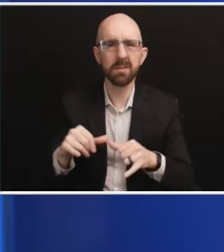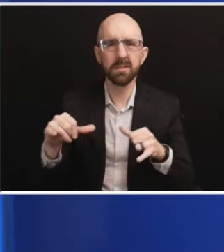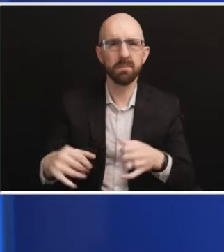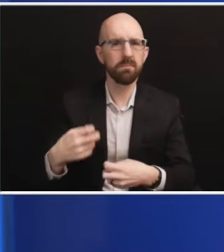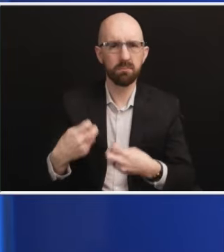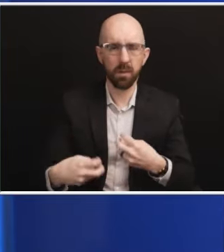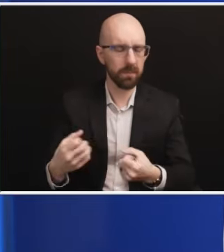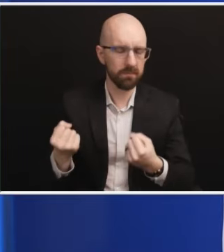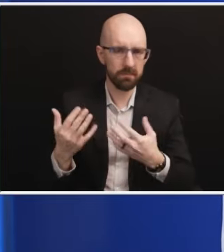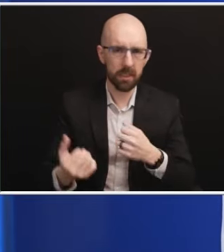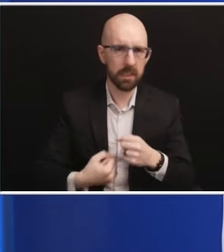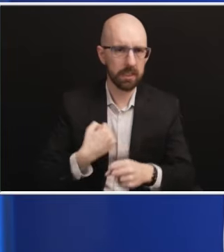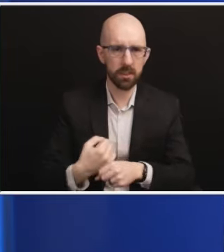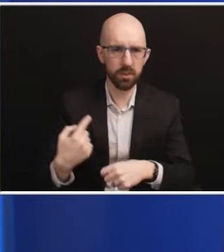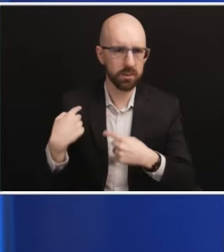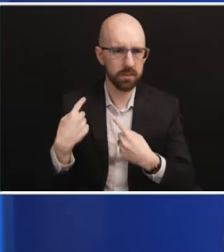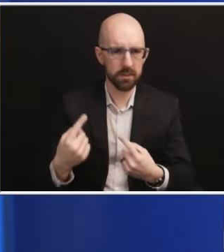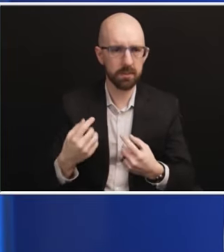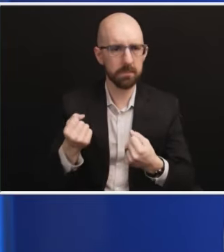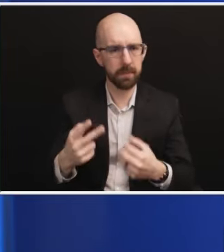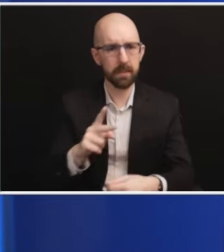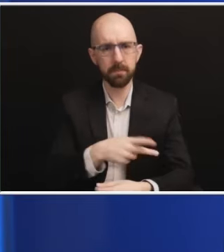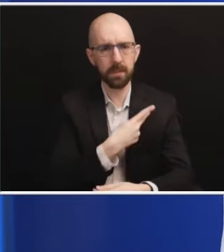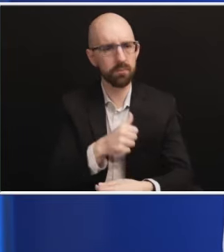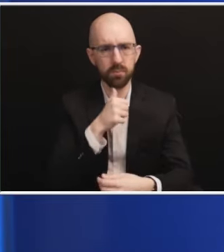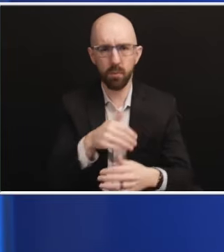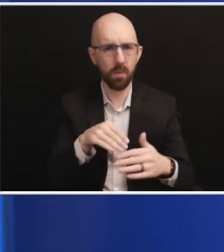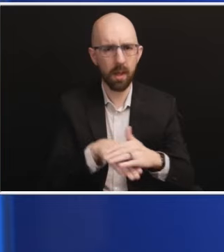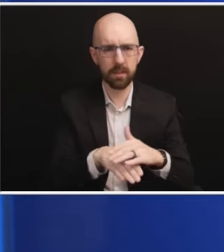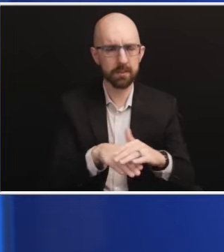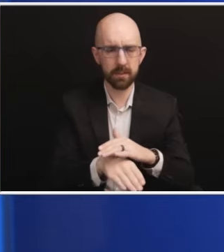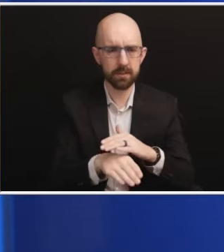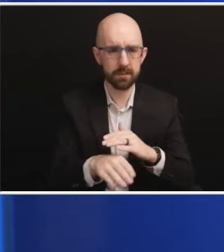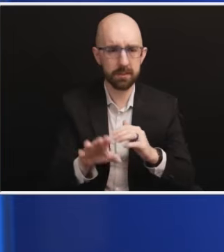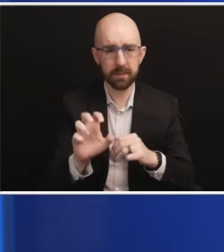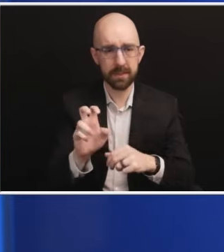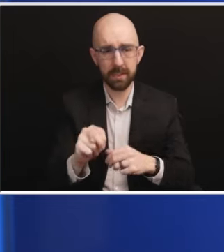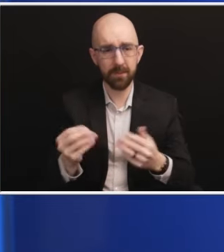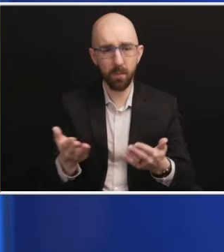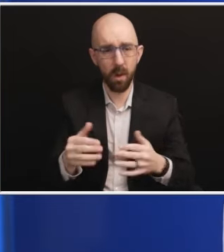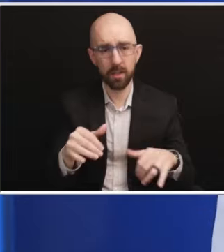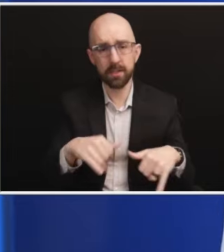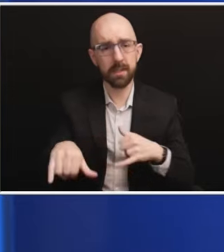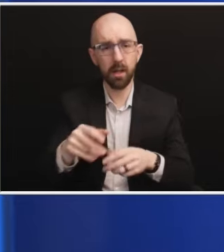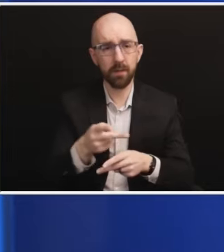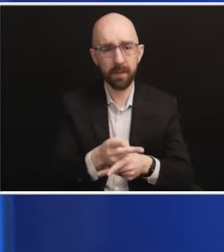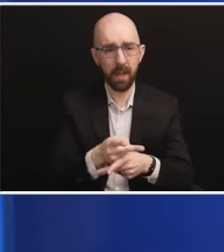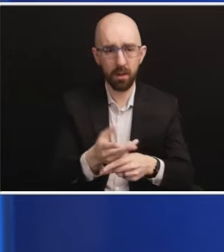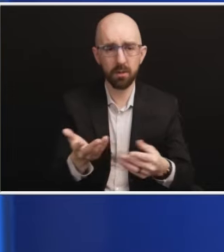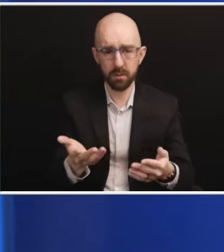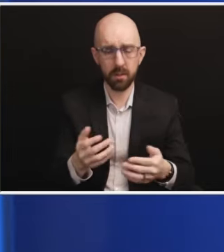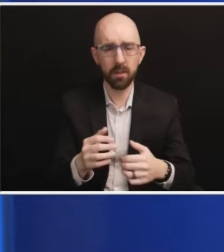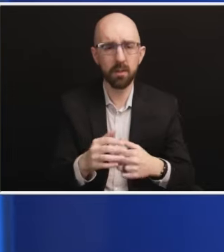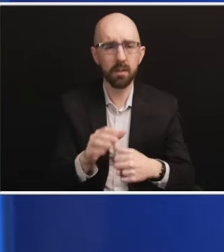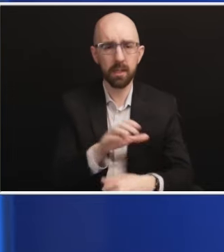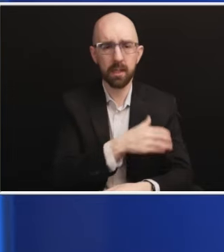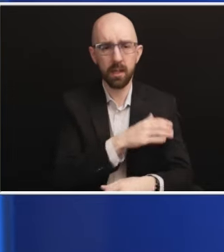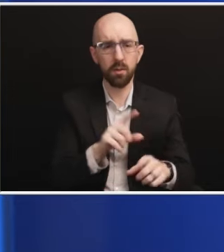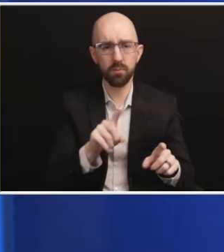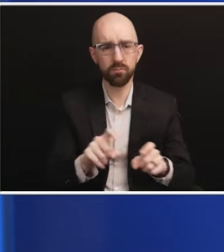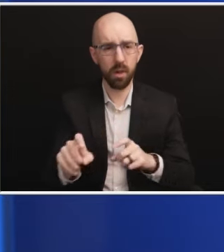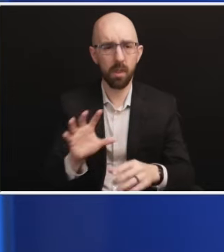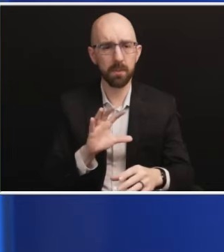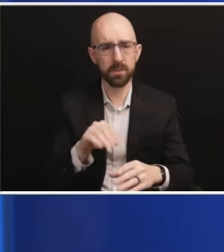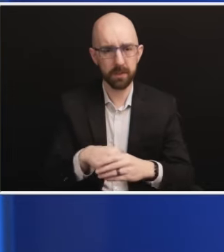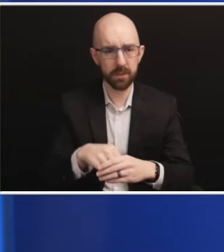years. Many patients don't access even what is the standard of care, no less clinical trial participation in the